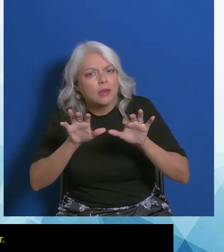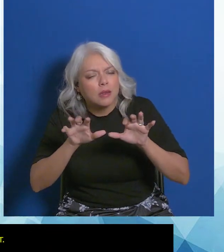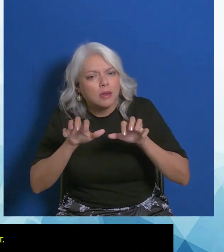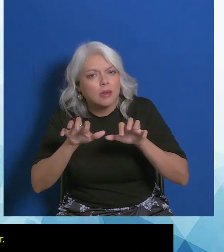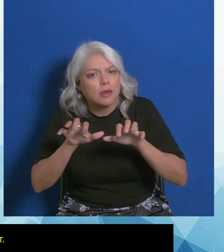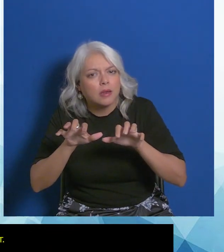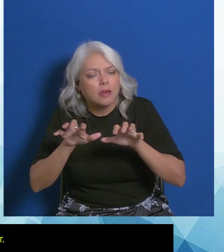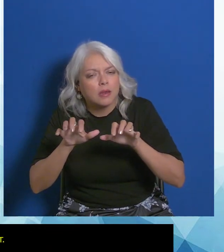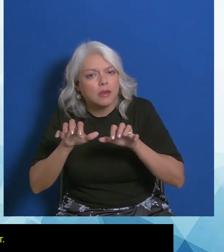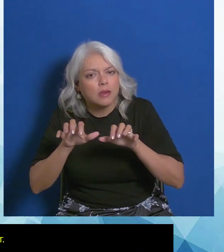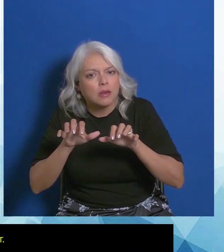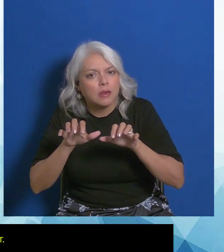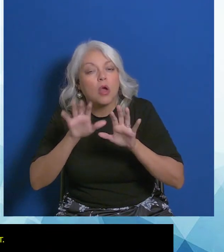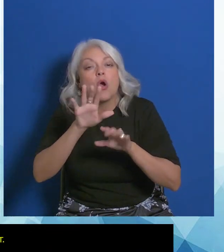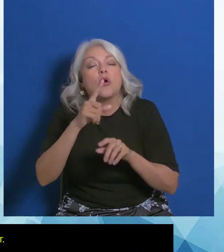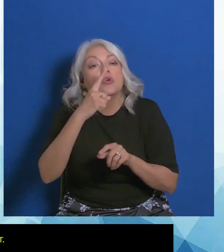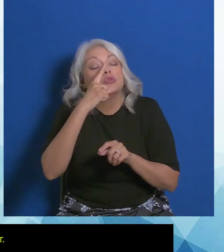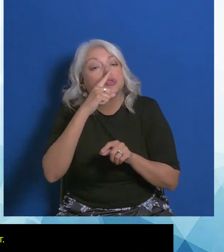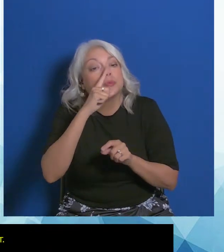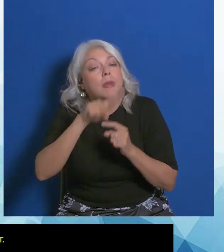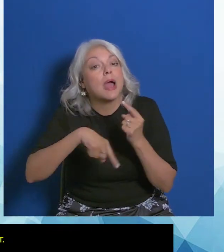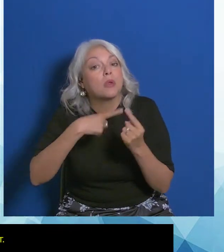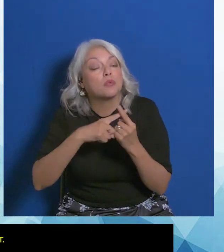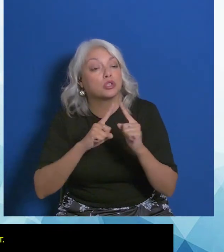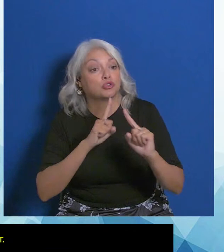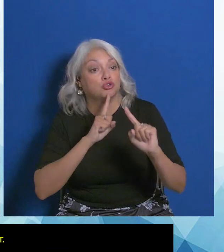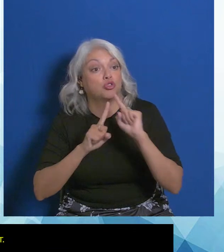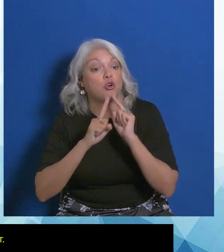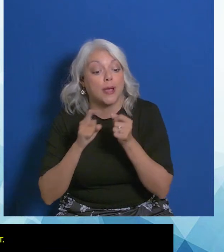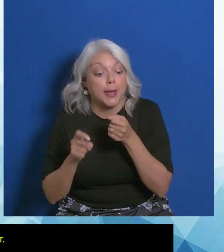to identify themselves.